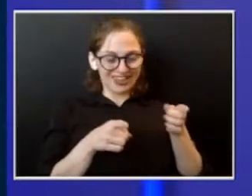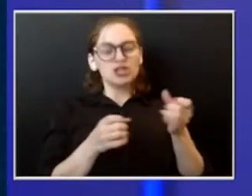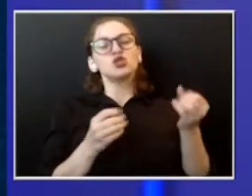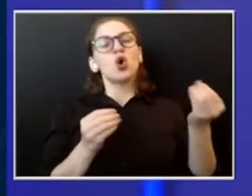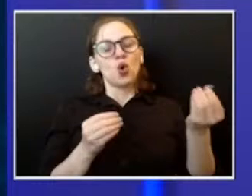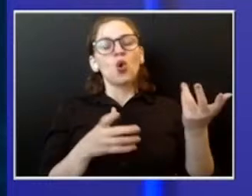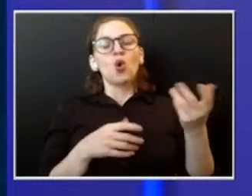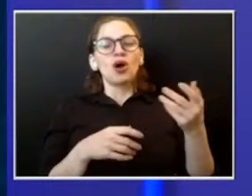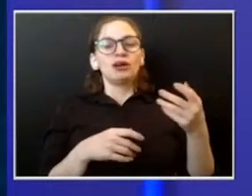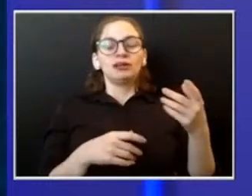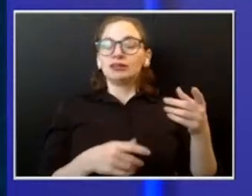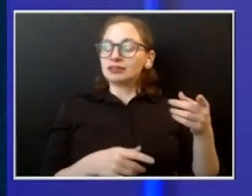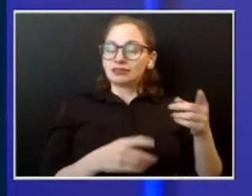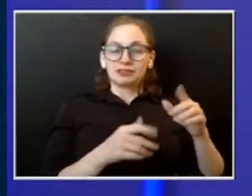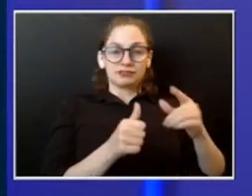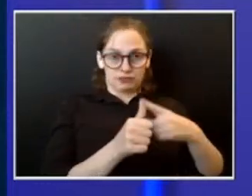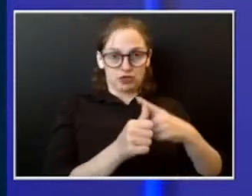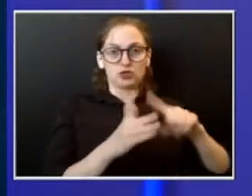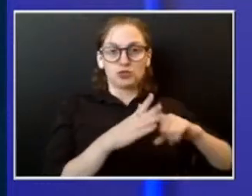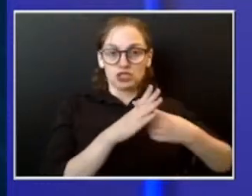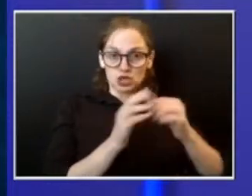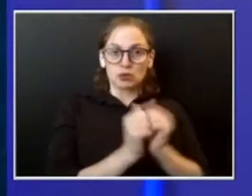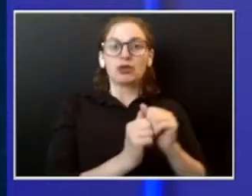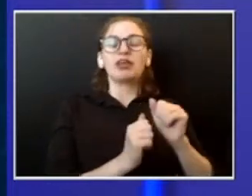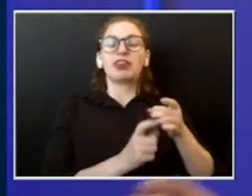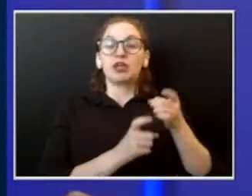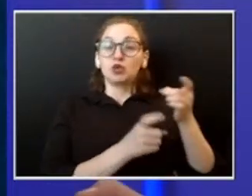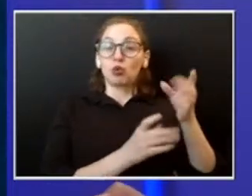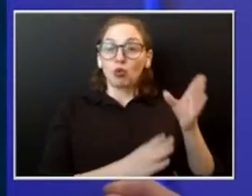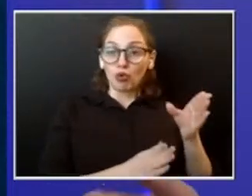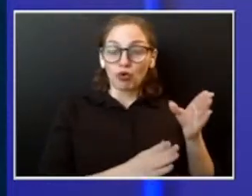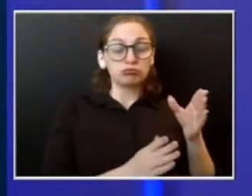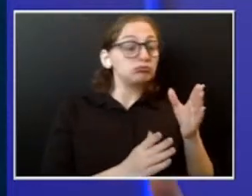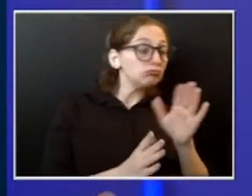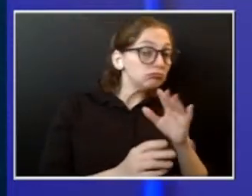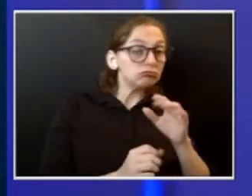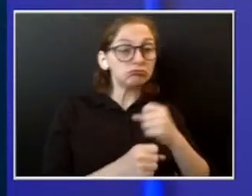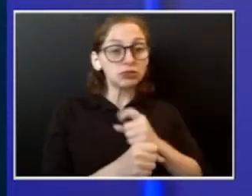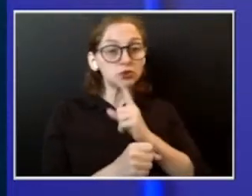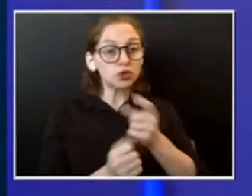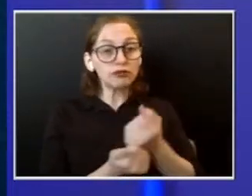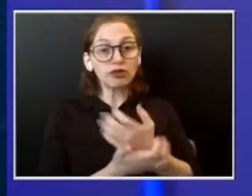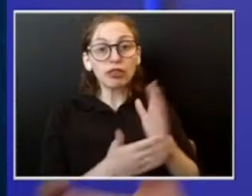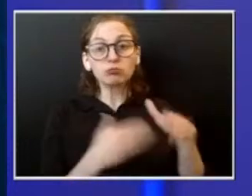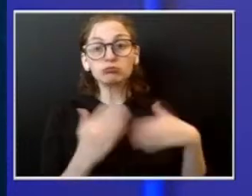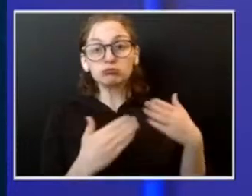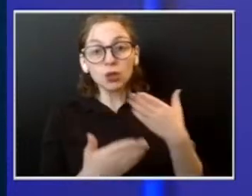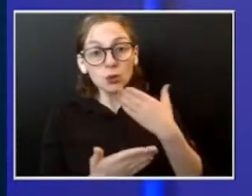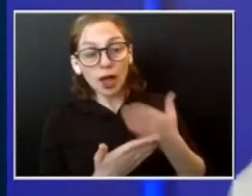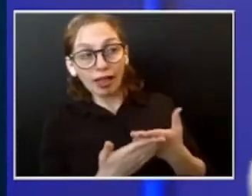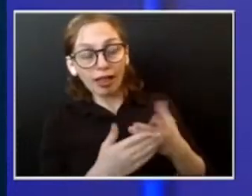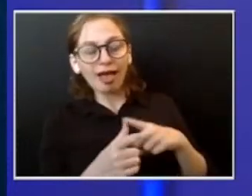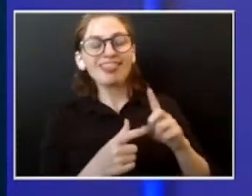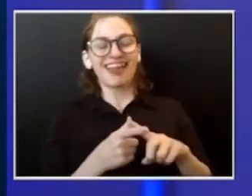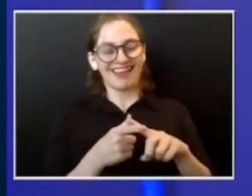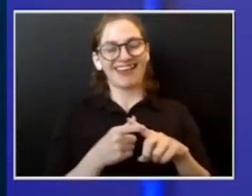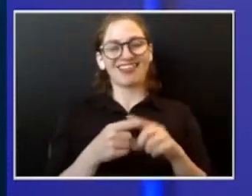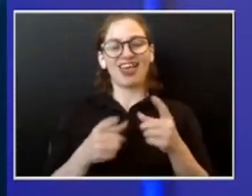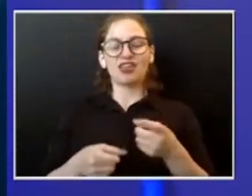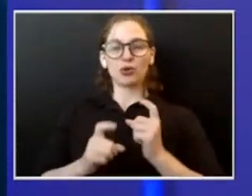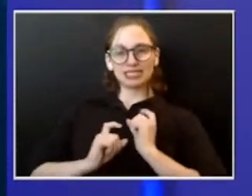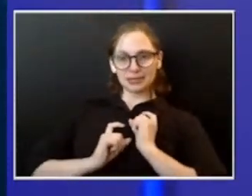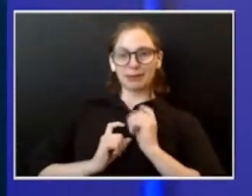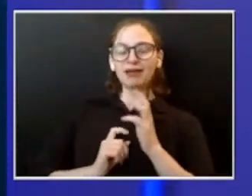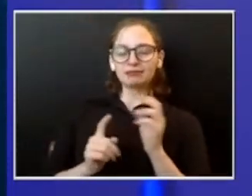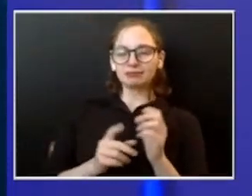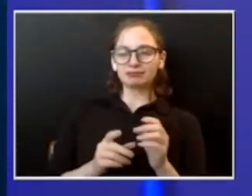sure everything is going well, make sure there's no issues, and then we bring the recipient back. So when the kidney's ready to come out, we're already ready to sew it